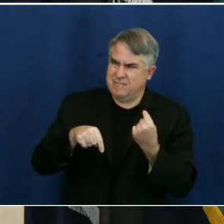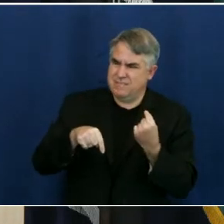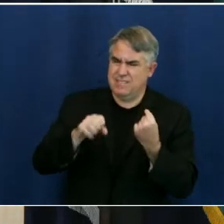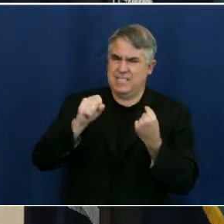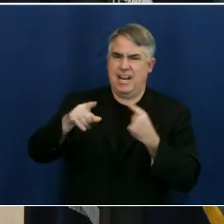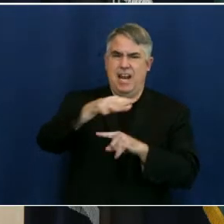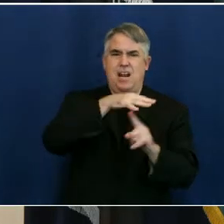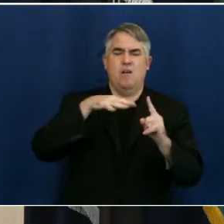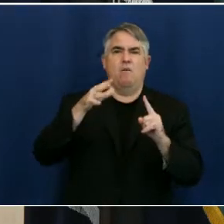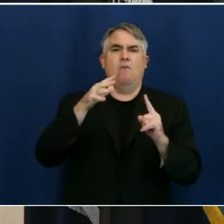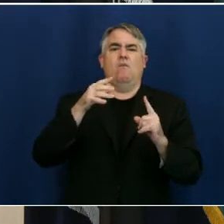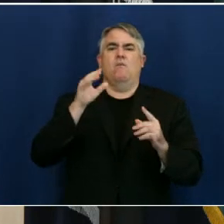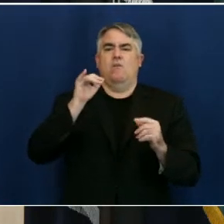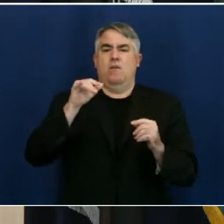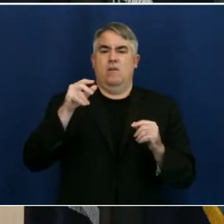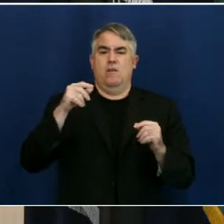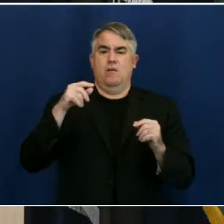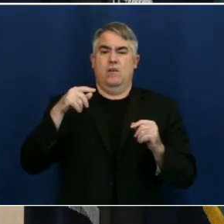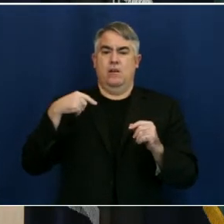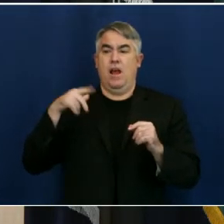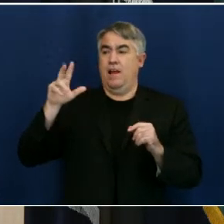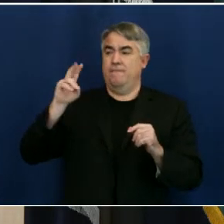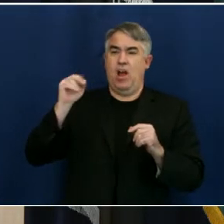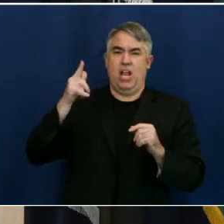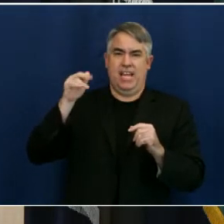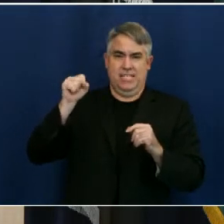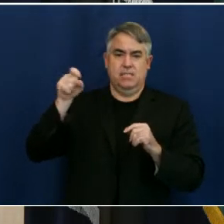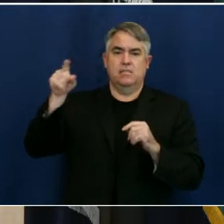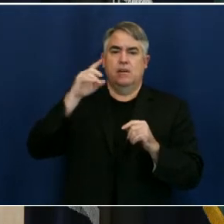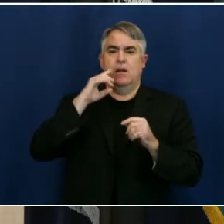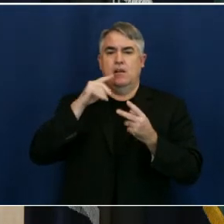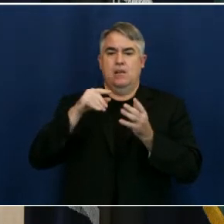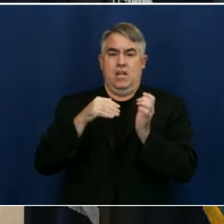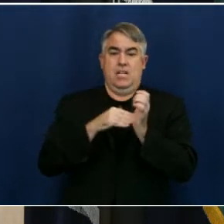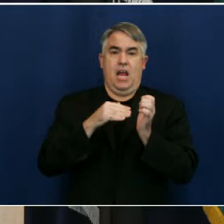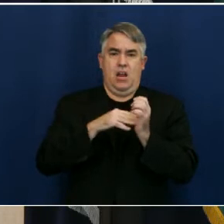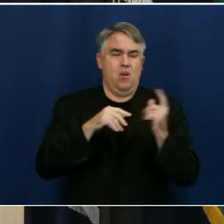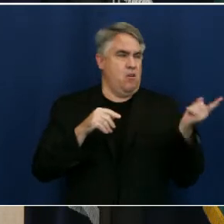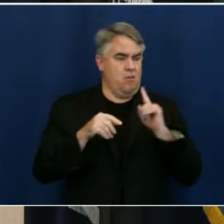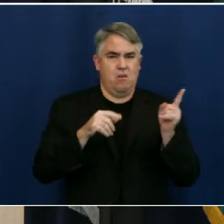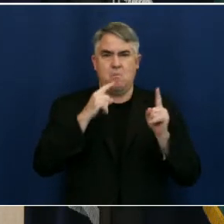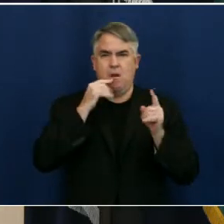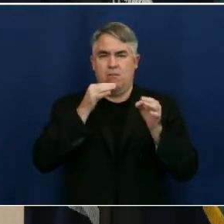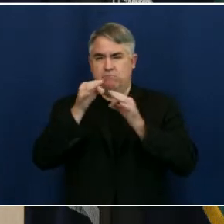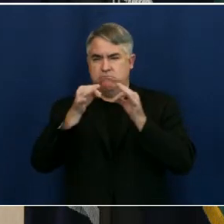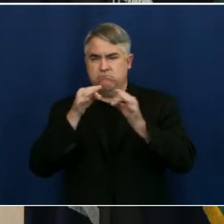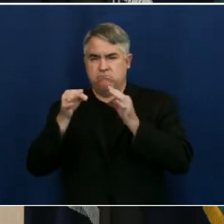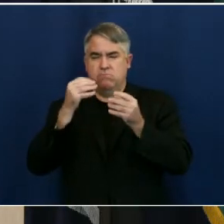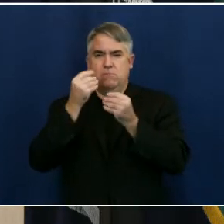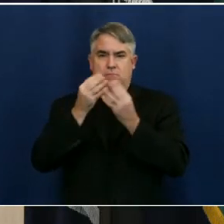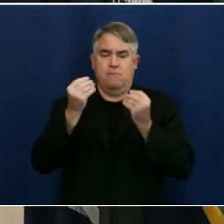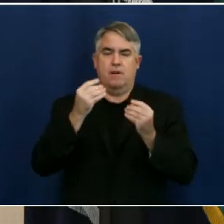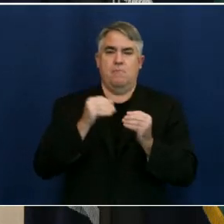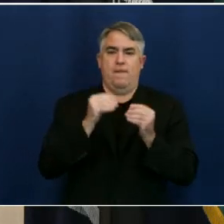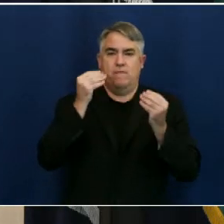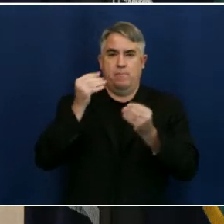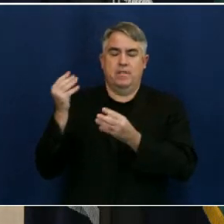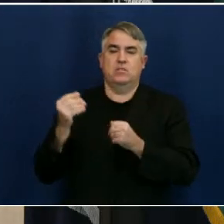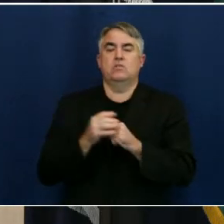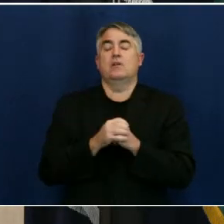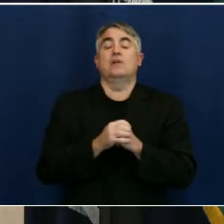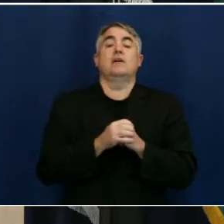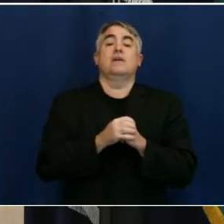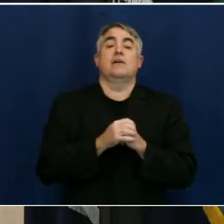will share some information, and then our public health doctors are here to answer any questions that you all may have. As you're most likely aware, the